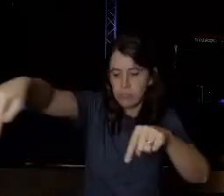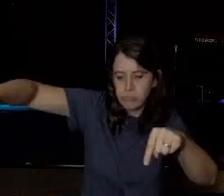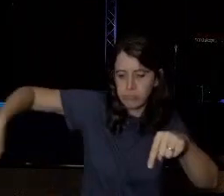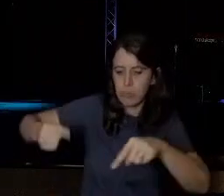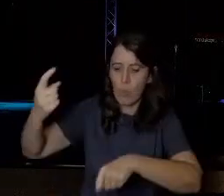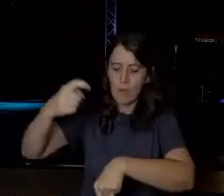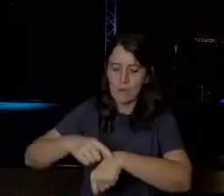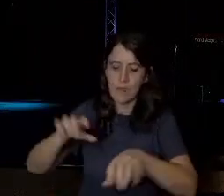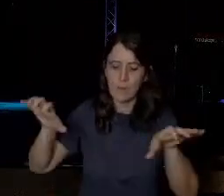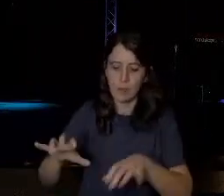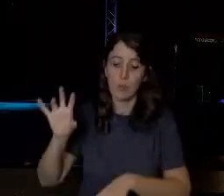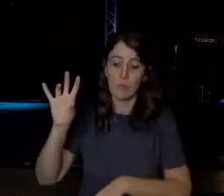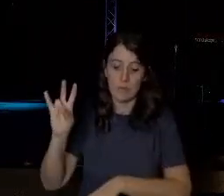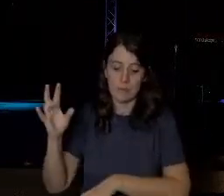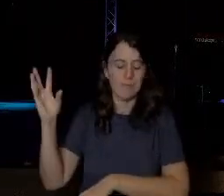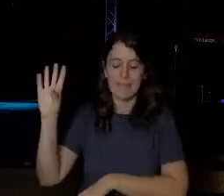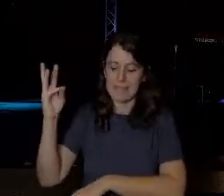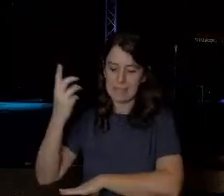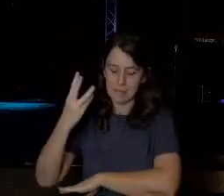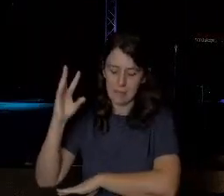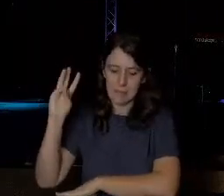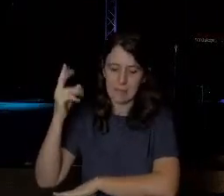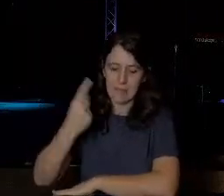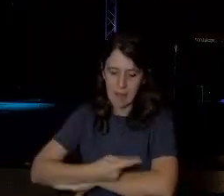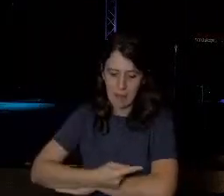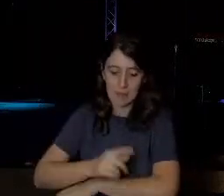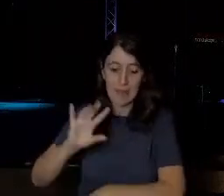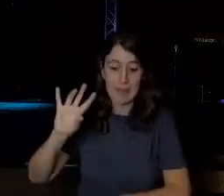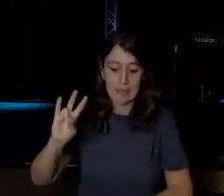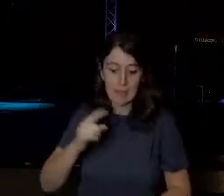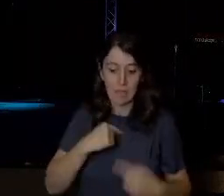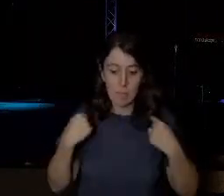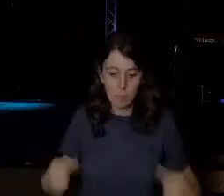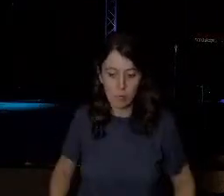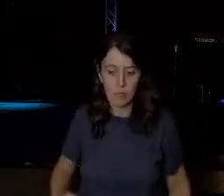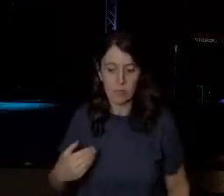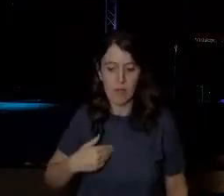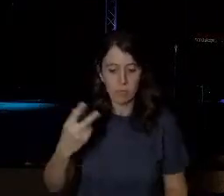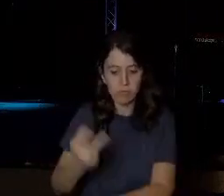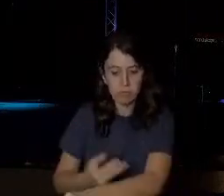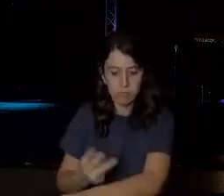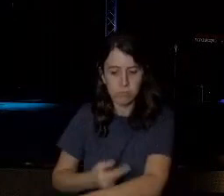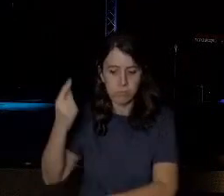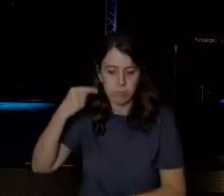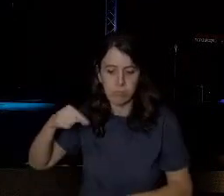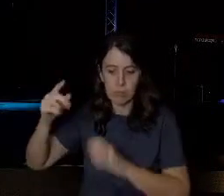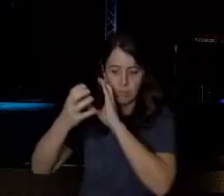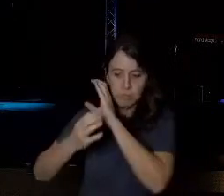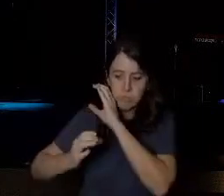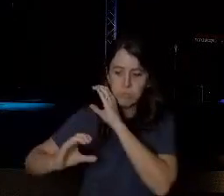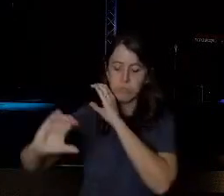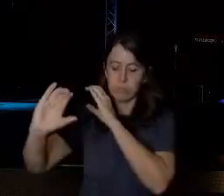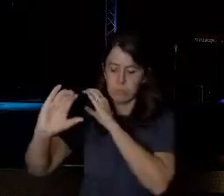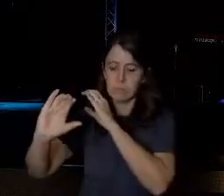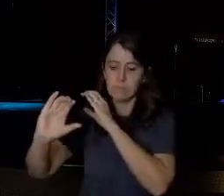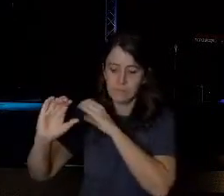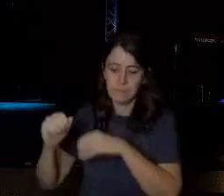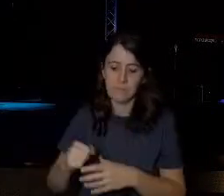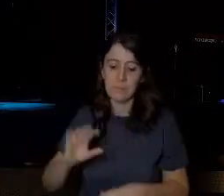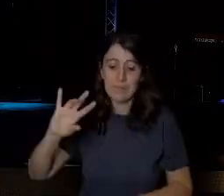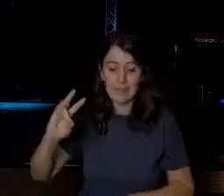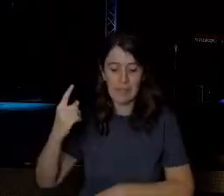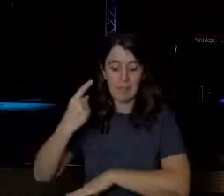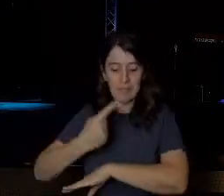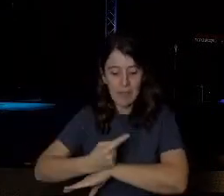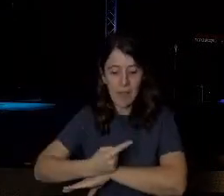trumpets of ram horns in front of the ark. On the 7th day, march around the city 7 times with the priests blowing the trumpets. When